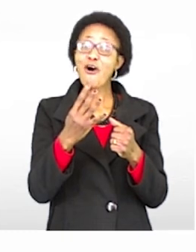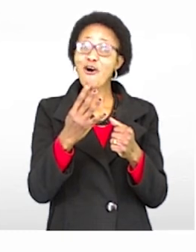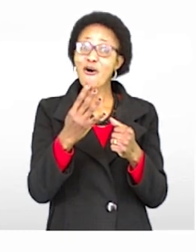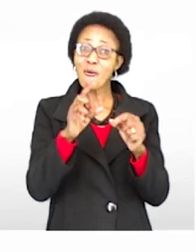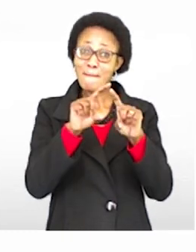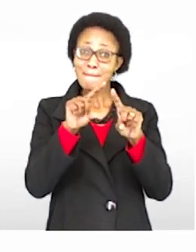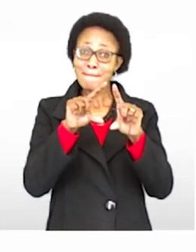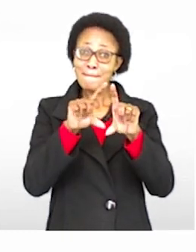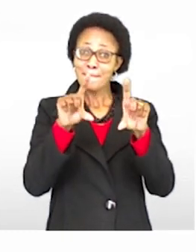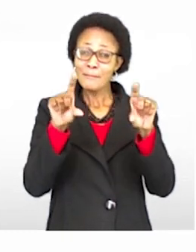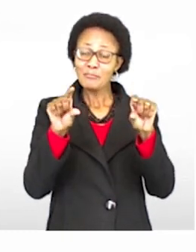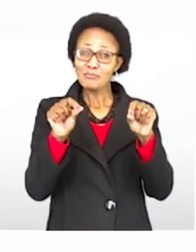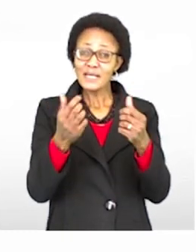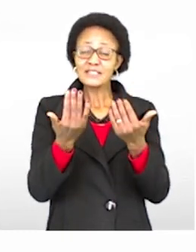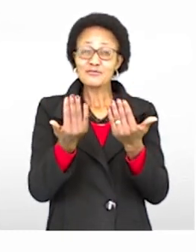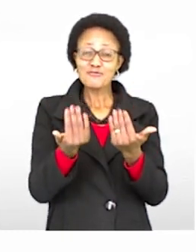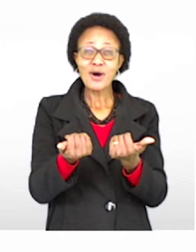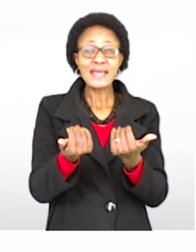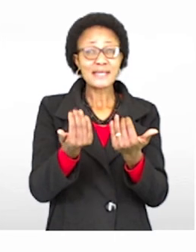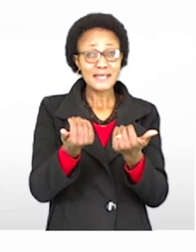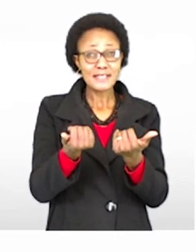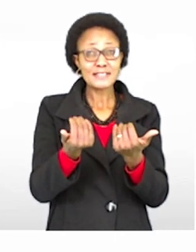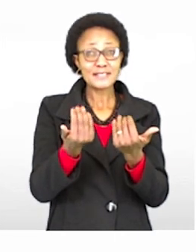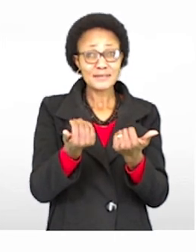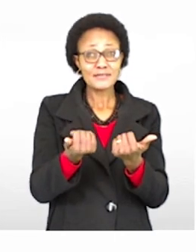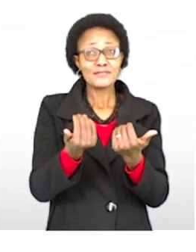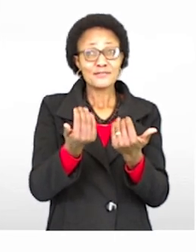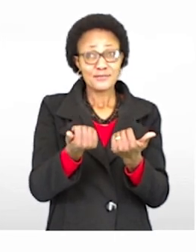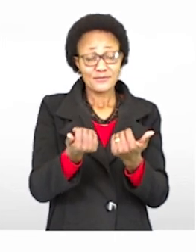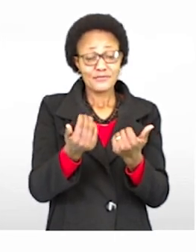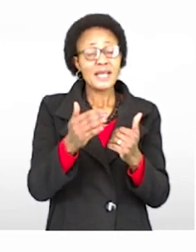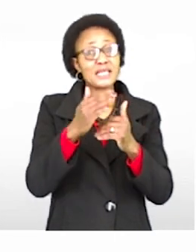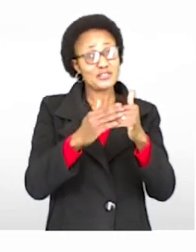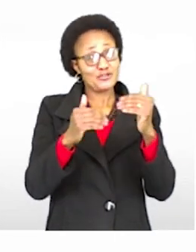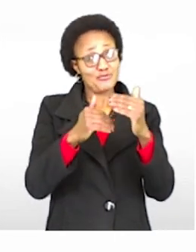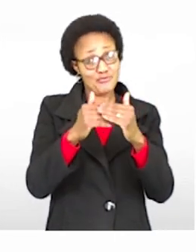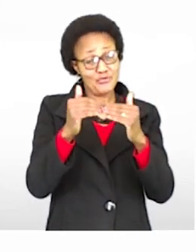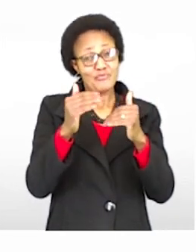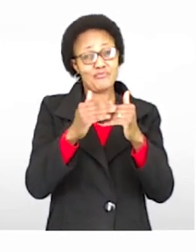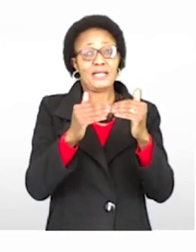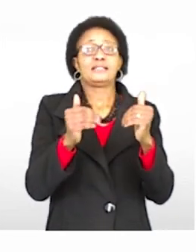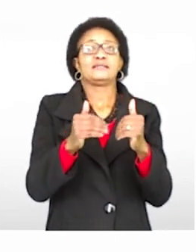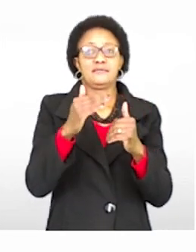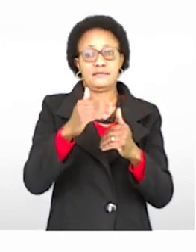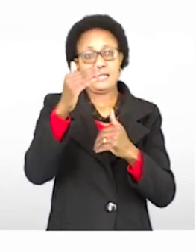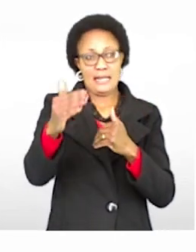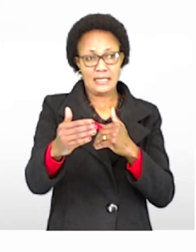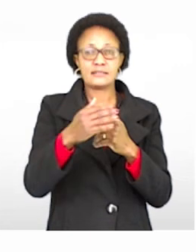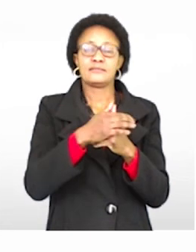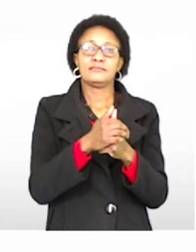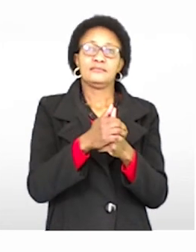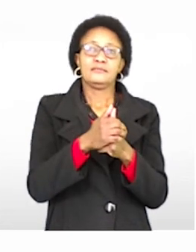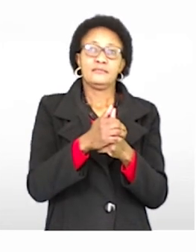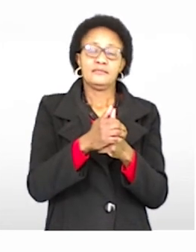4. So there are 4 bricks that he has to lay down next. Another task